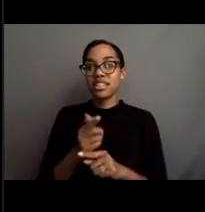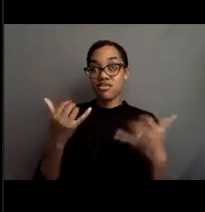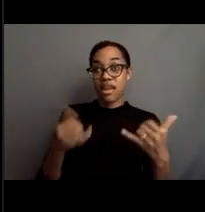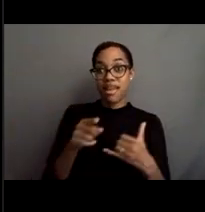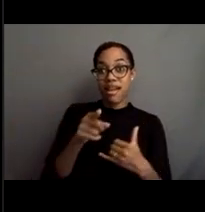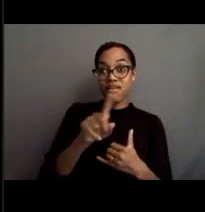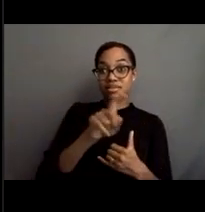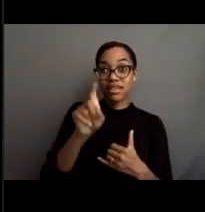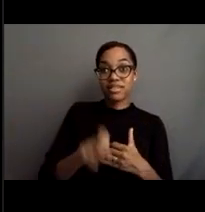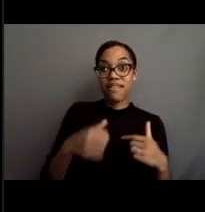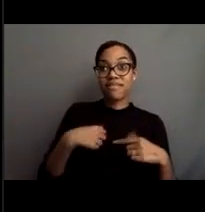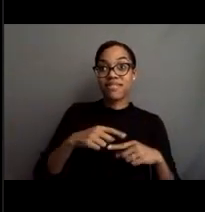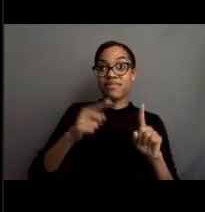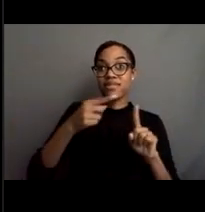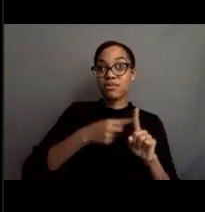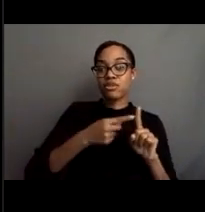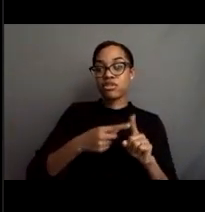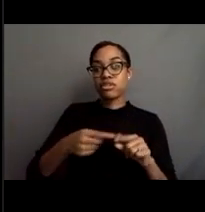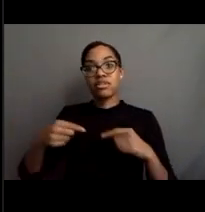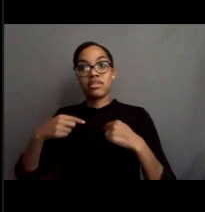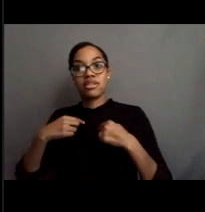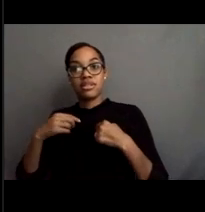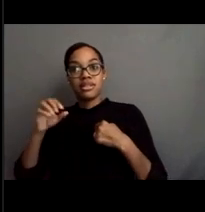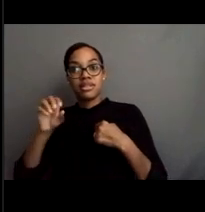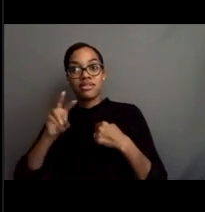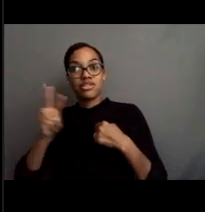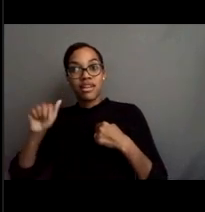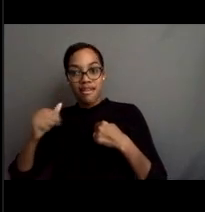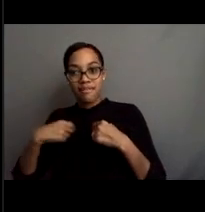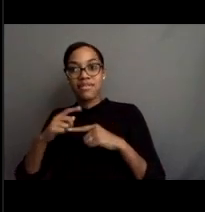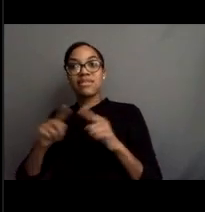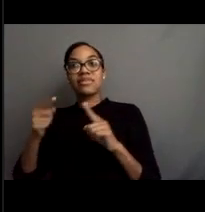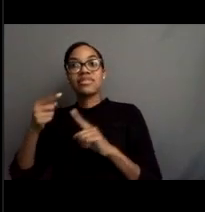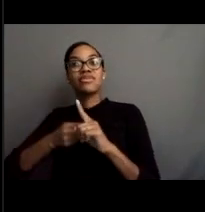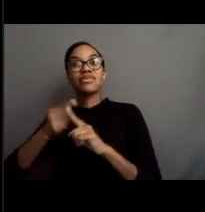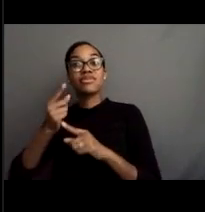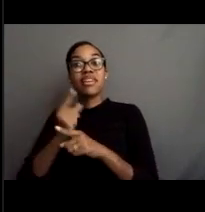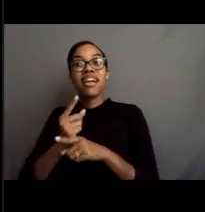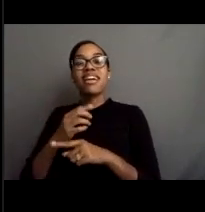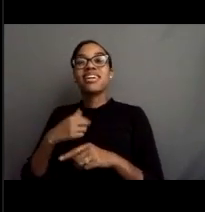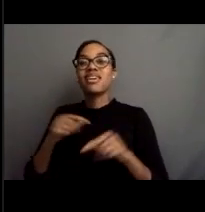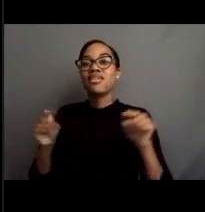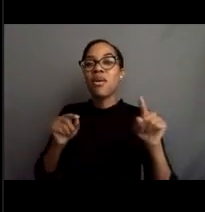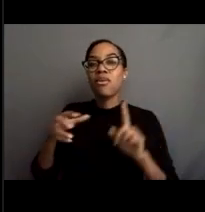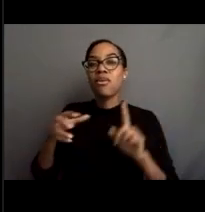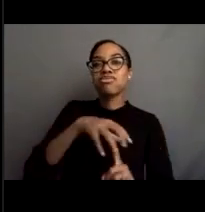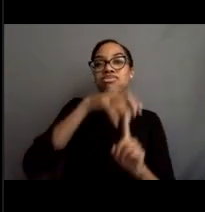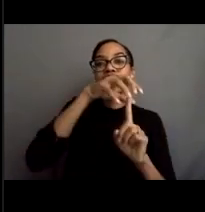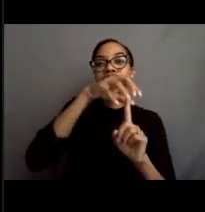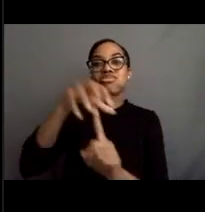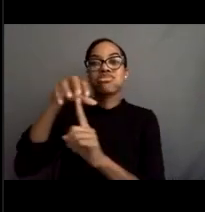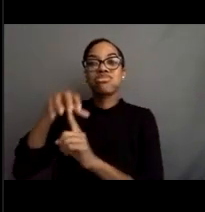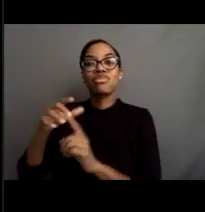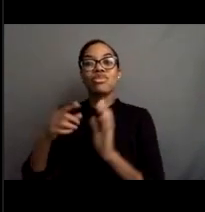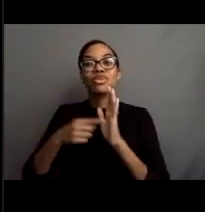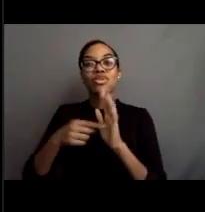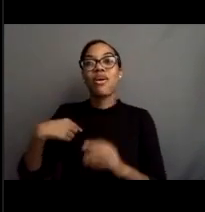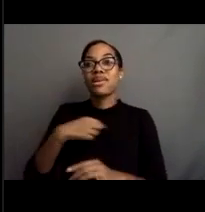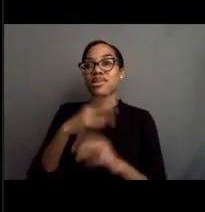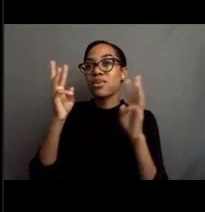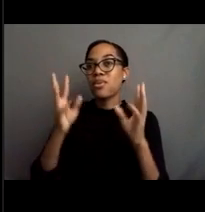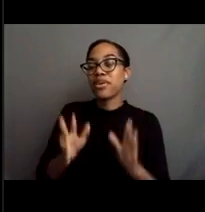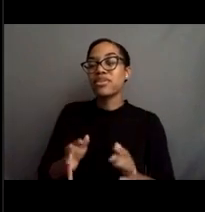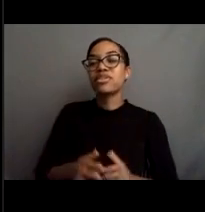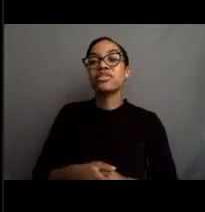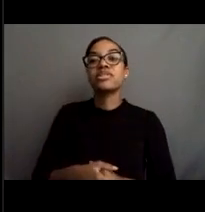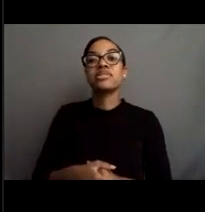weather balloons capture that, and they tell us what the weather's doing at all these different locations. And not only do we launch them over the United